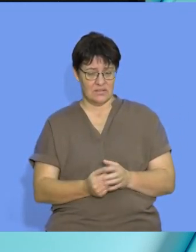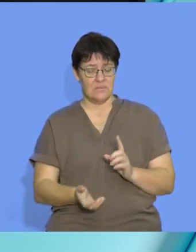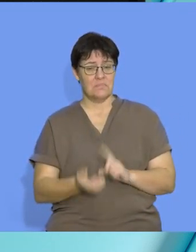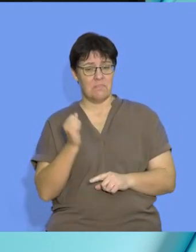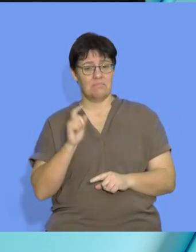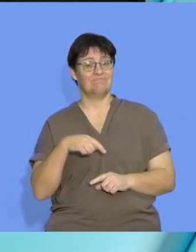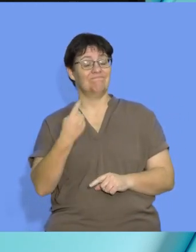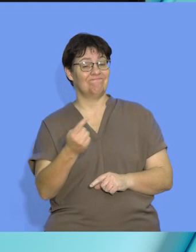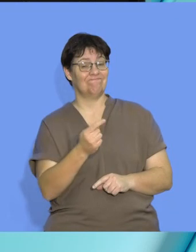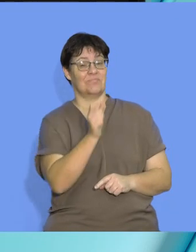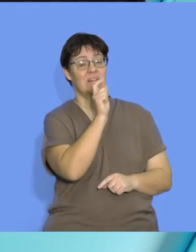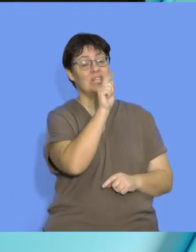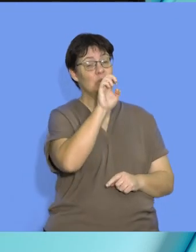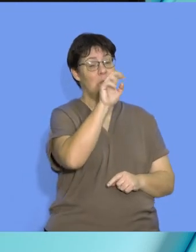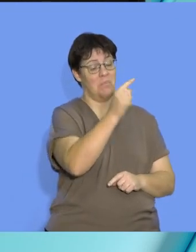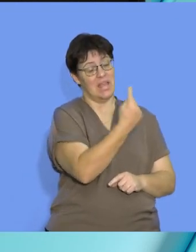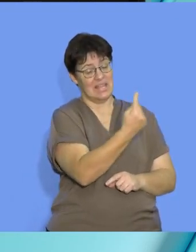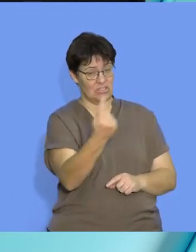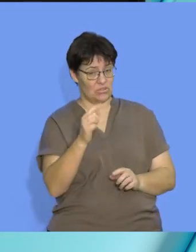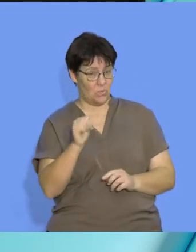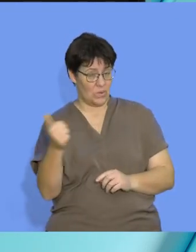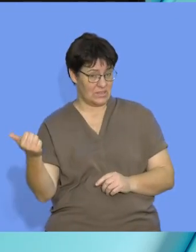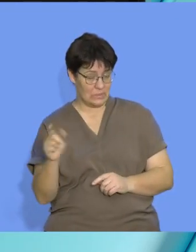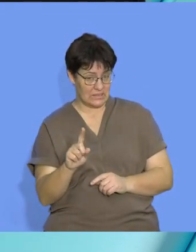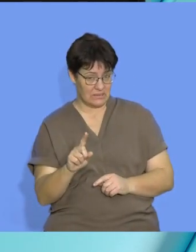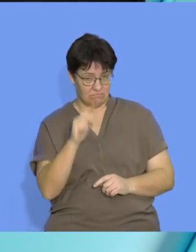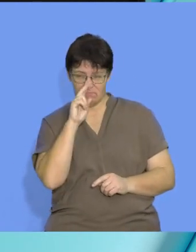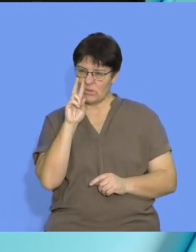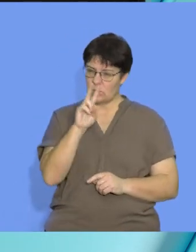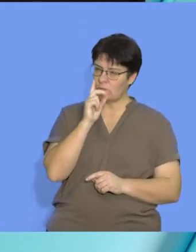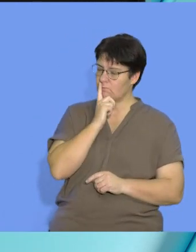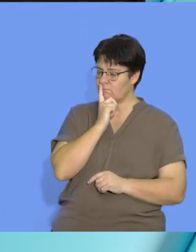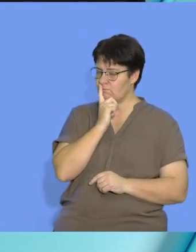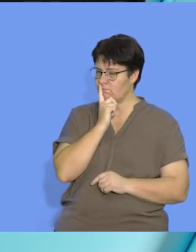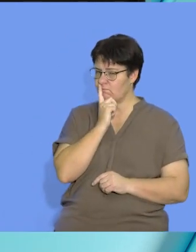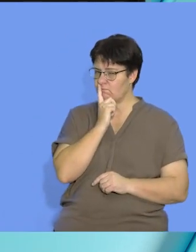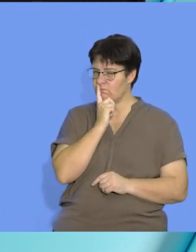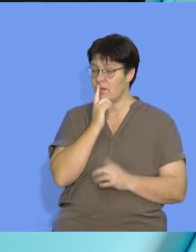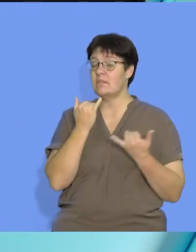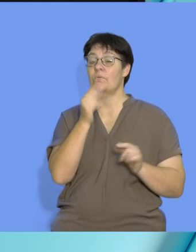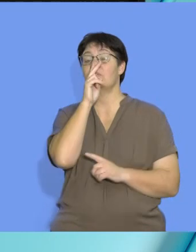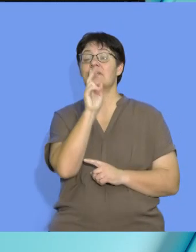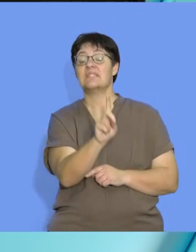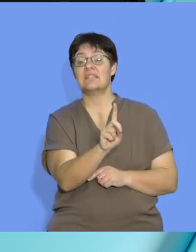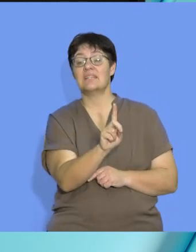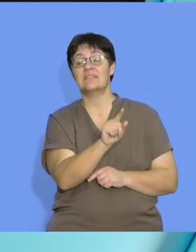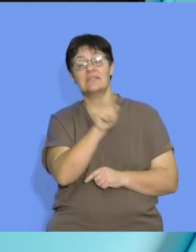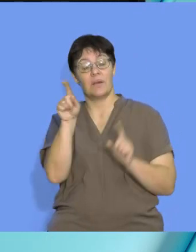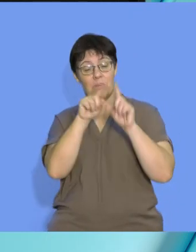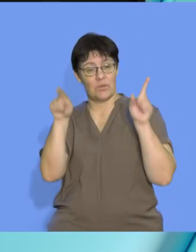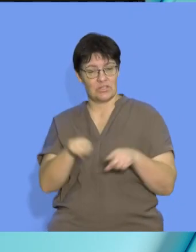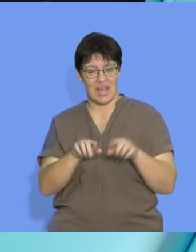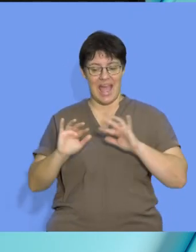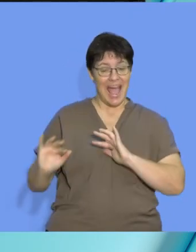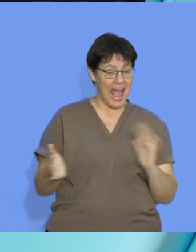few terms of this pattern? Okay, I'm going to ask you to look at it, and we're going to now see on the board how